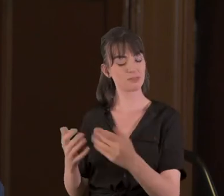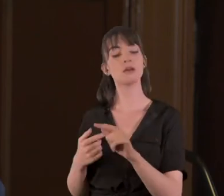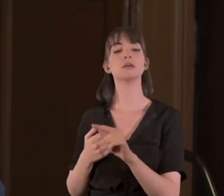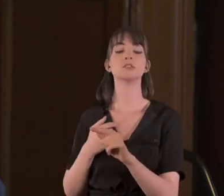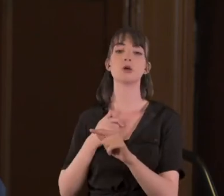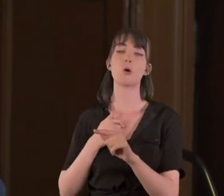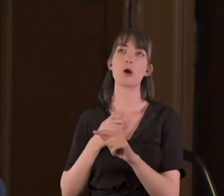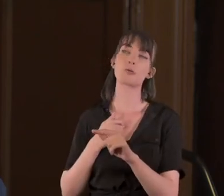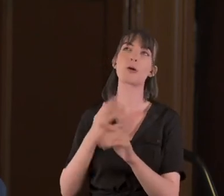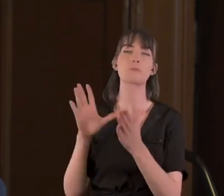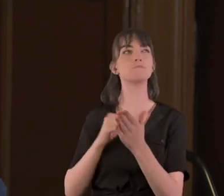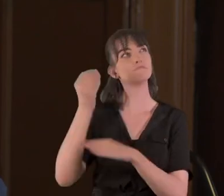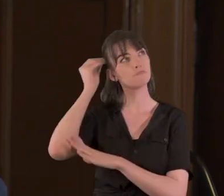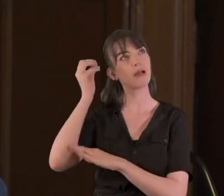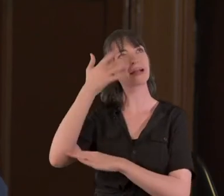slightly play on my mind.